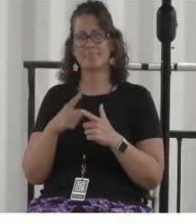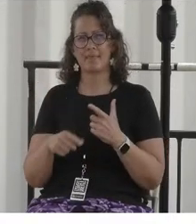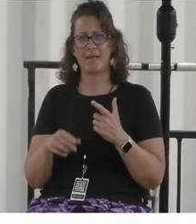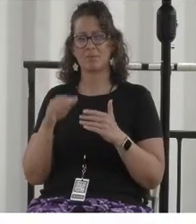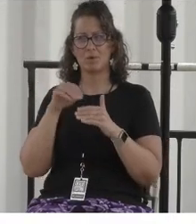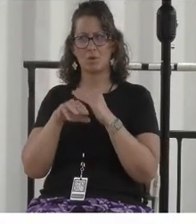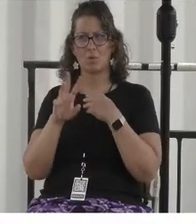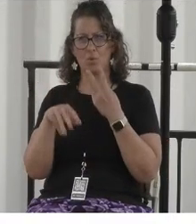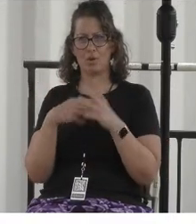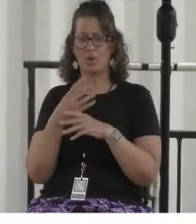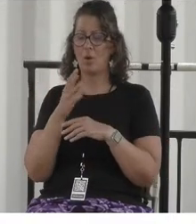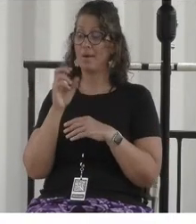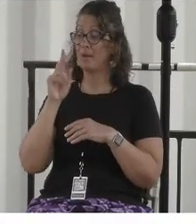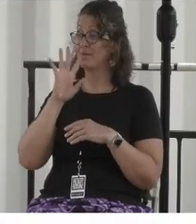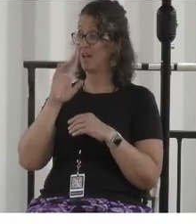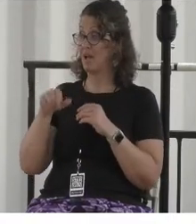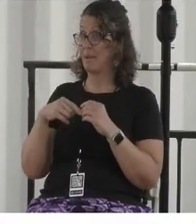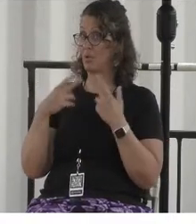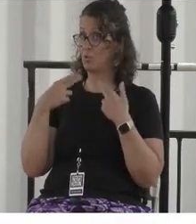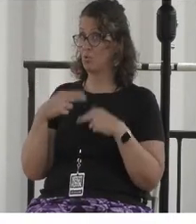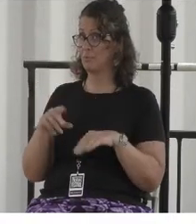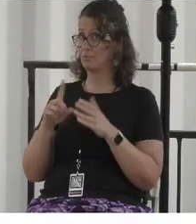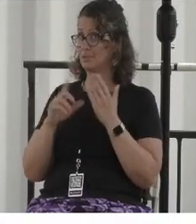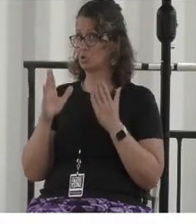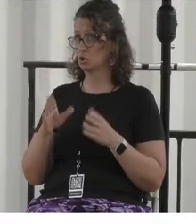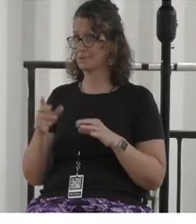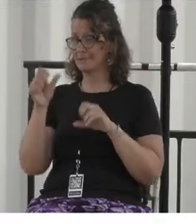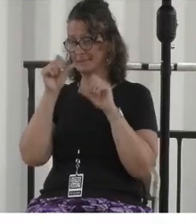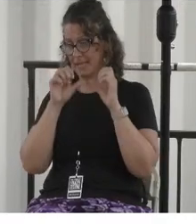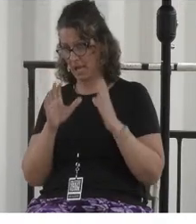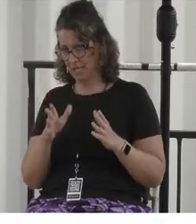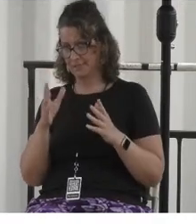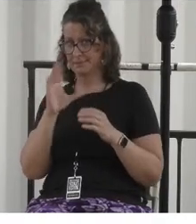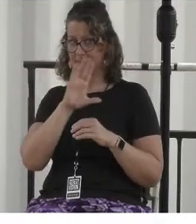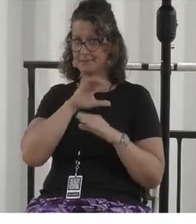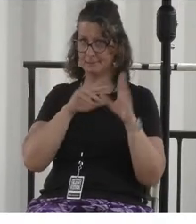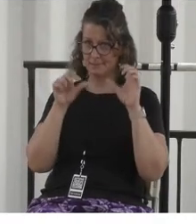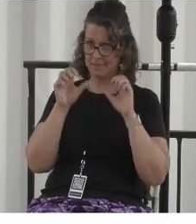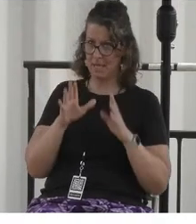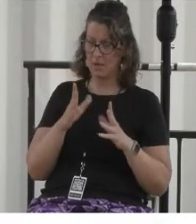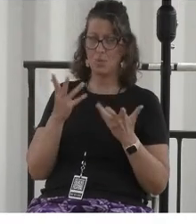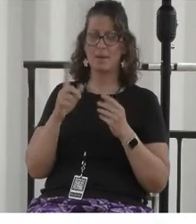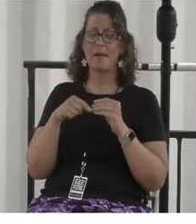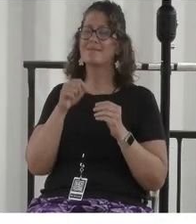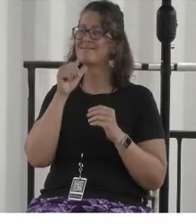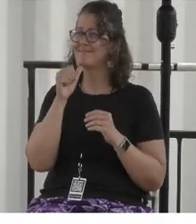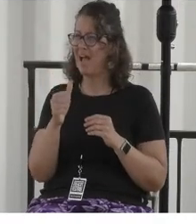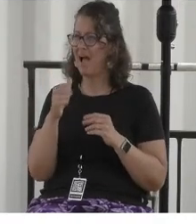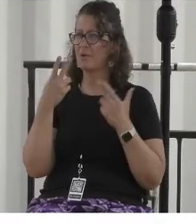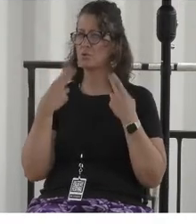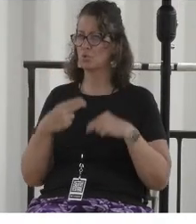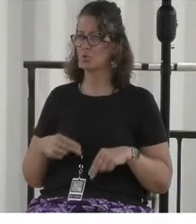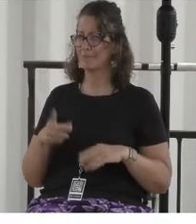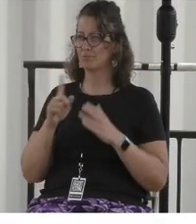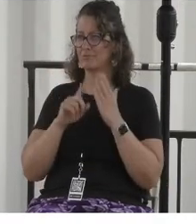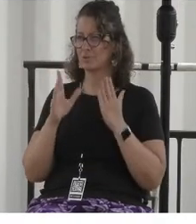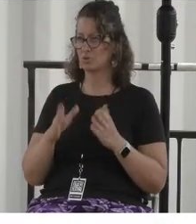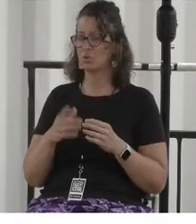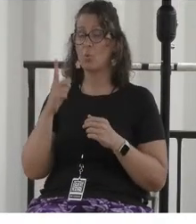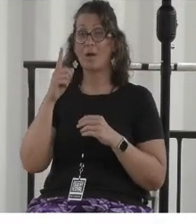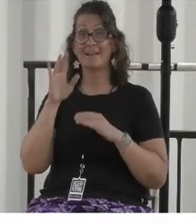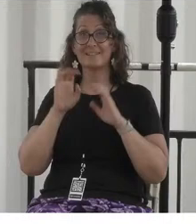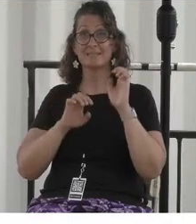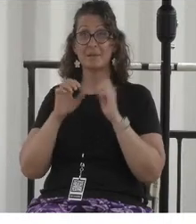been talking about human researchers, scientists, citizen scientists. What about non-human researchers? So one of the experiments we ran was